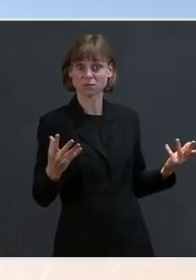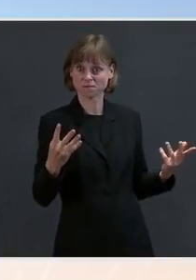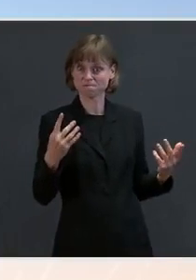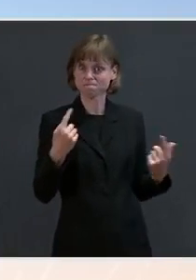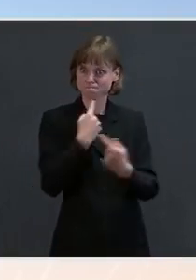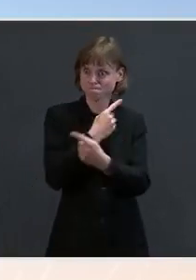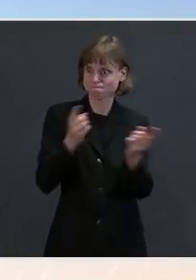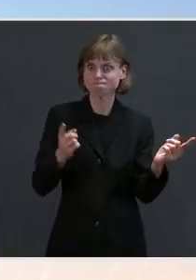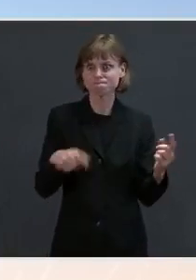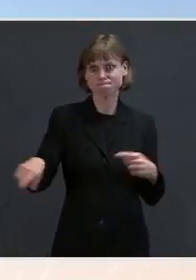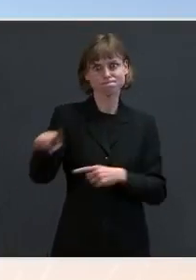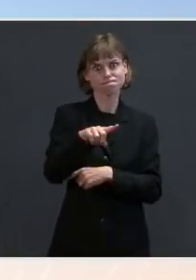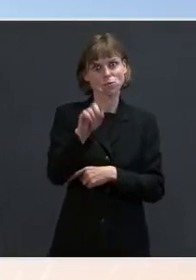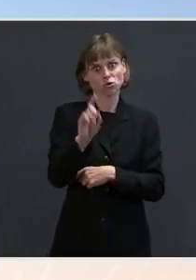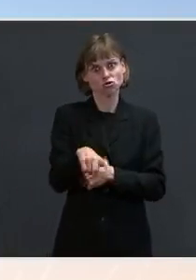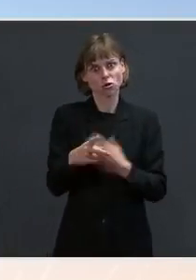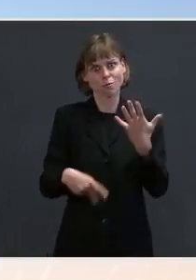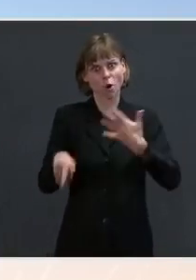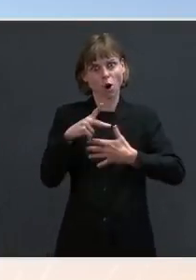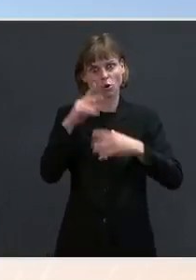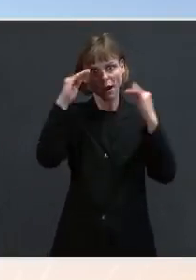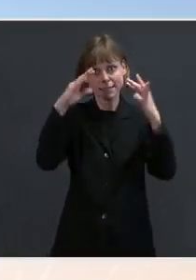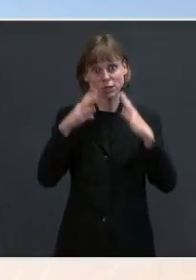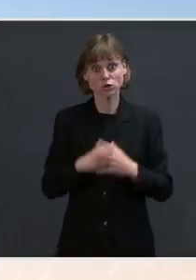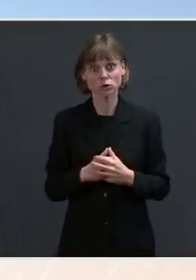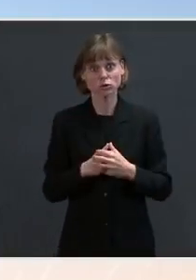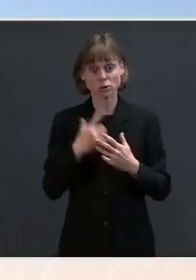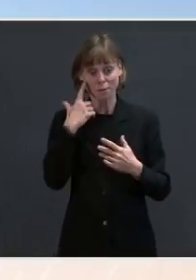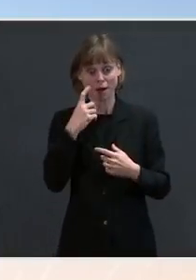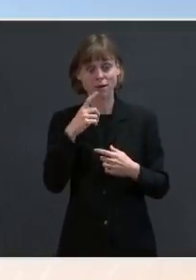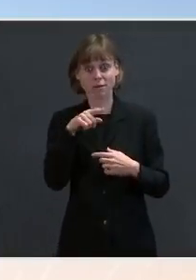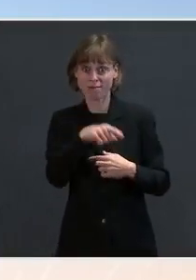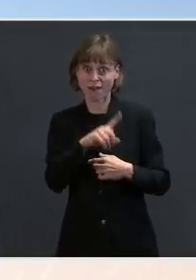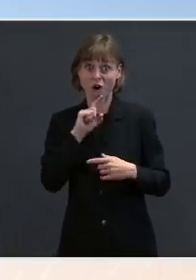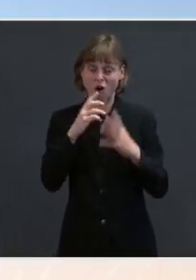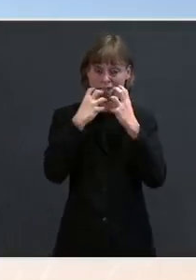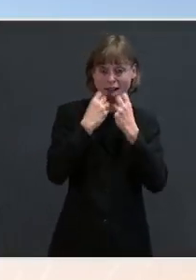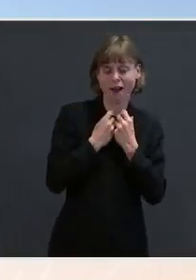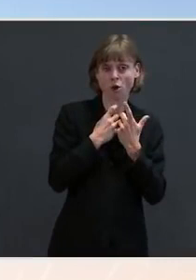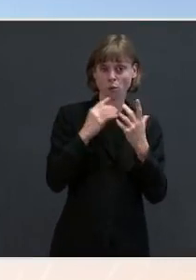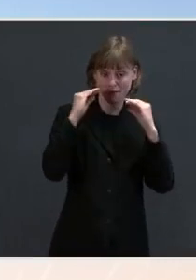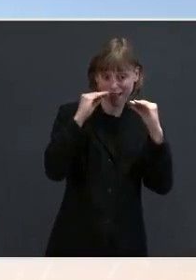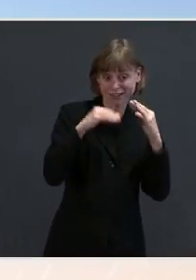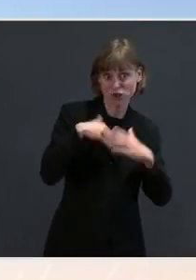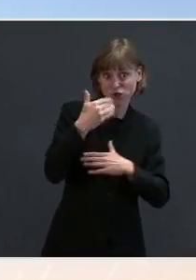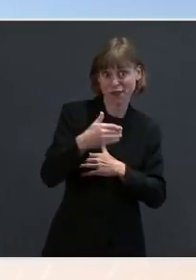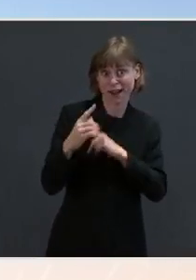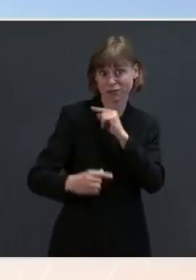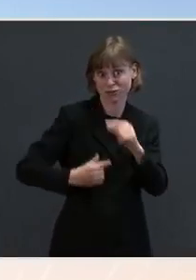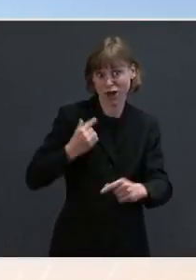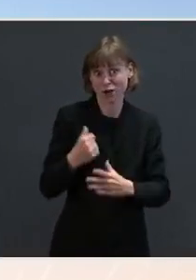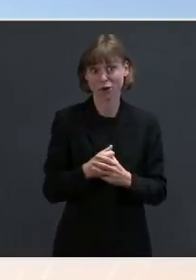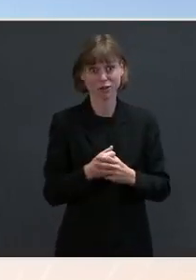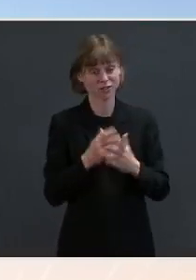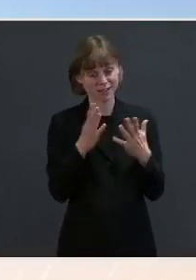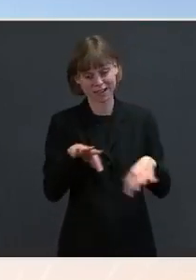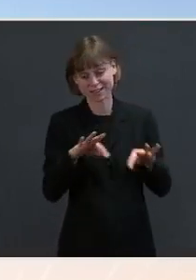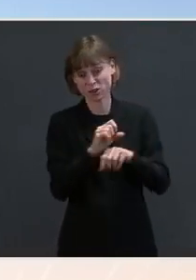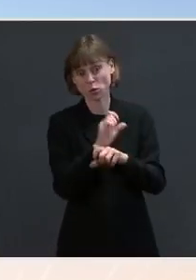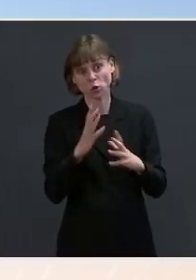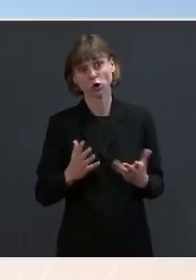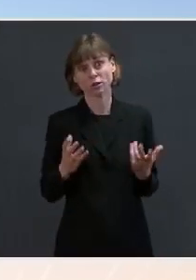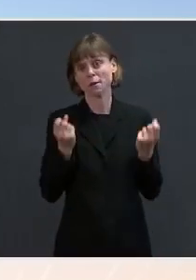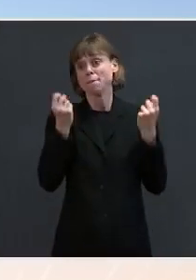prioritized because of the value of their work, the essential role they play teaching the next generation. Schools across the country, many of which